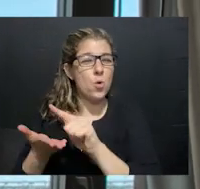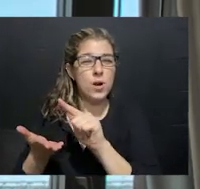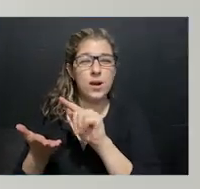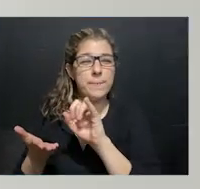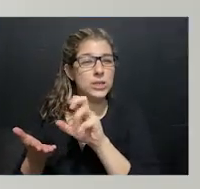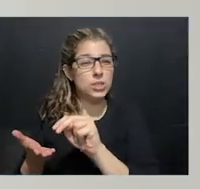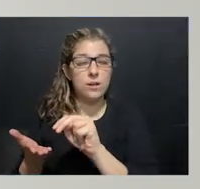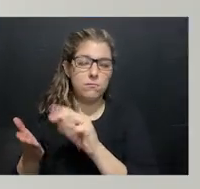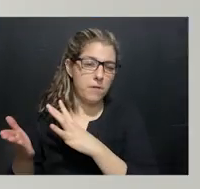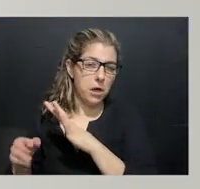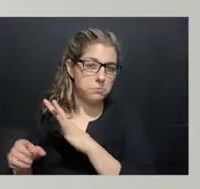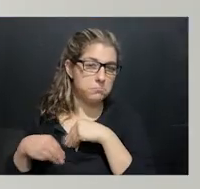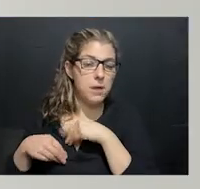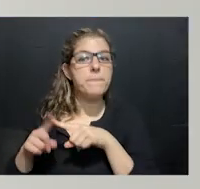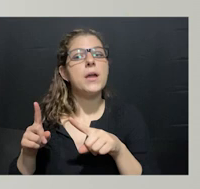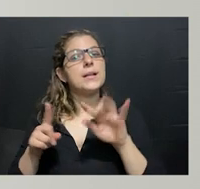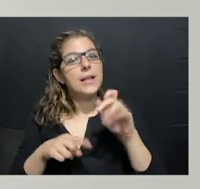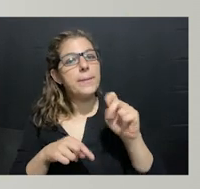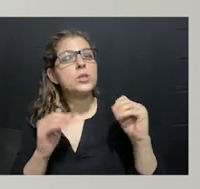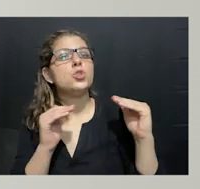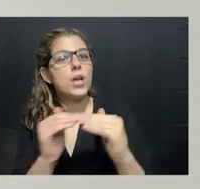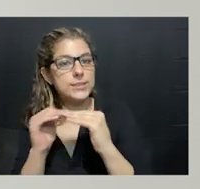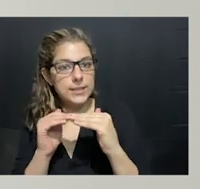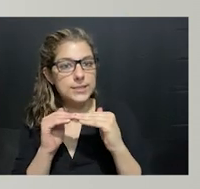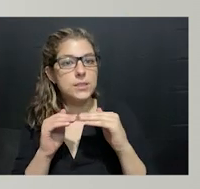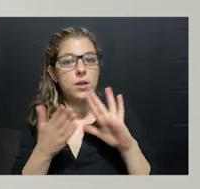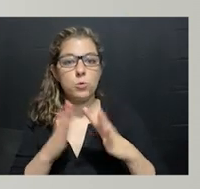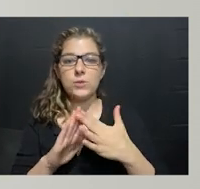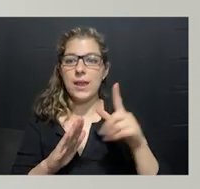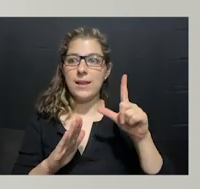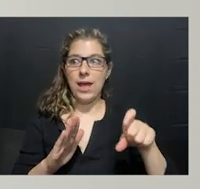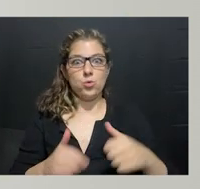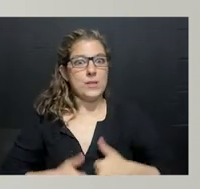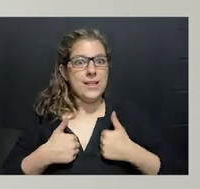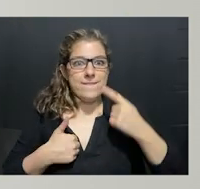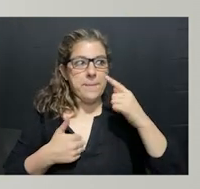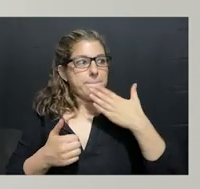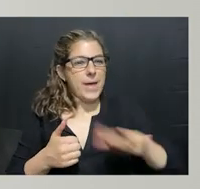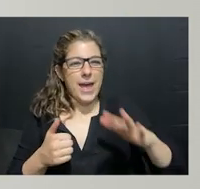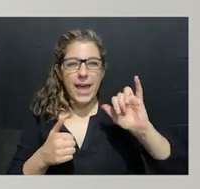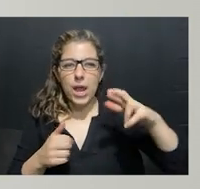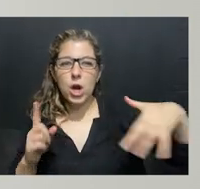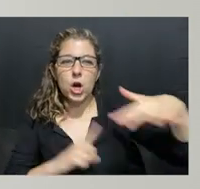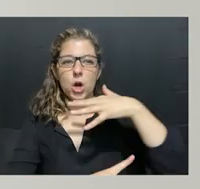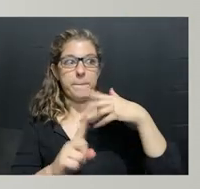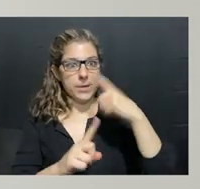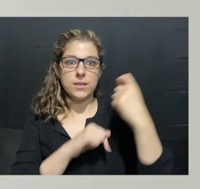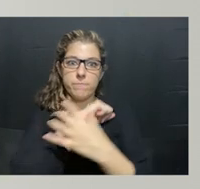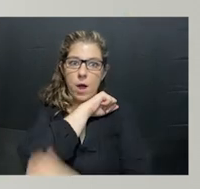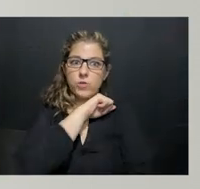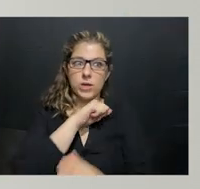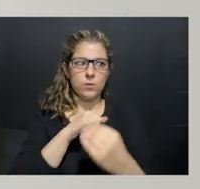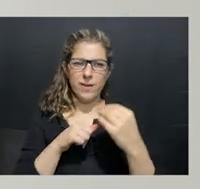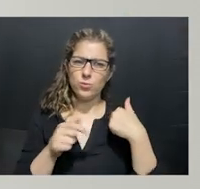climate justice in communities that have had to live in environment degradation for far too long as a result of poverty.